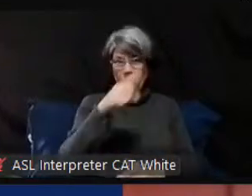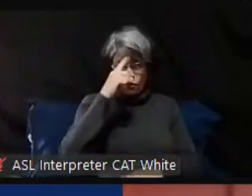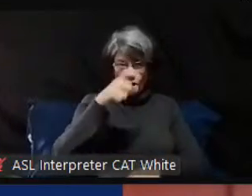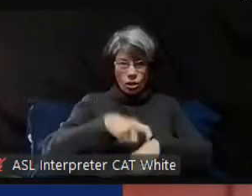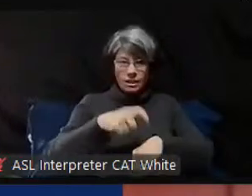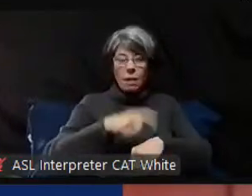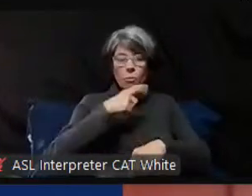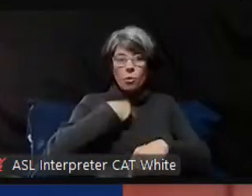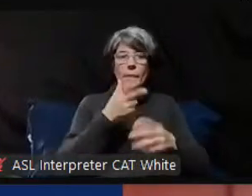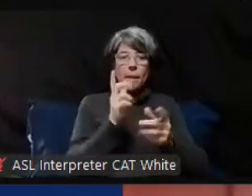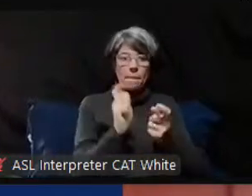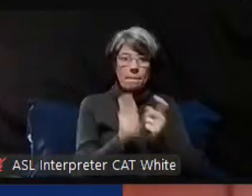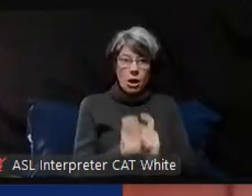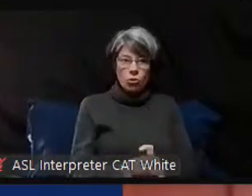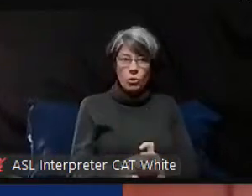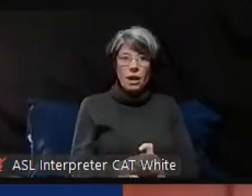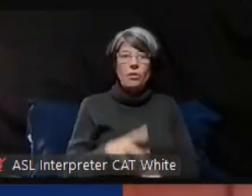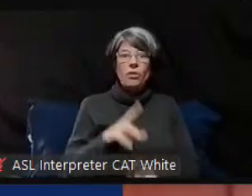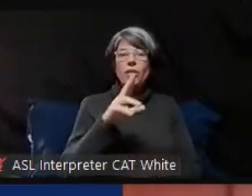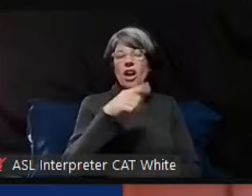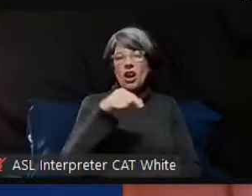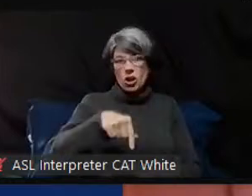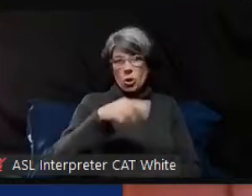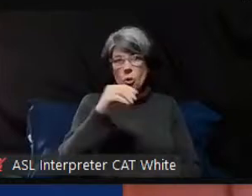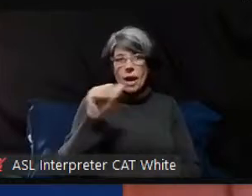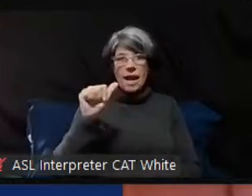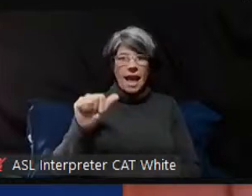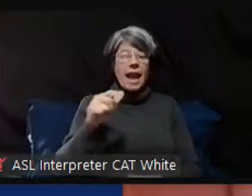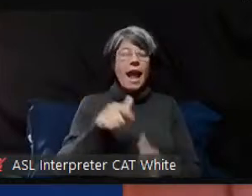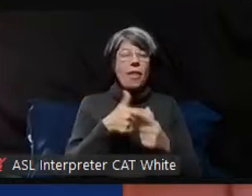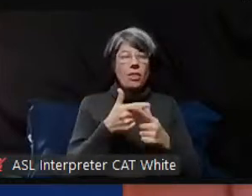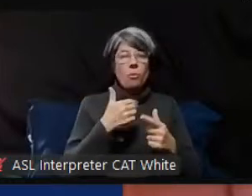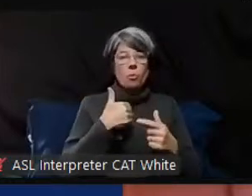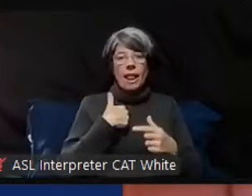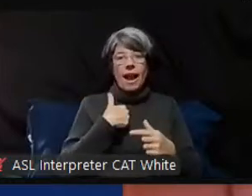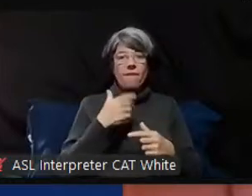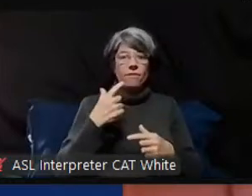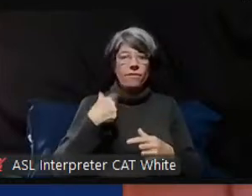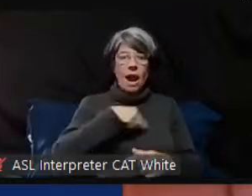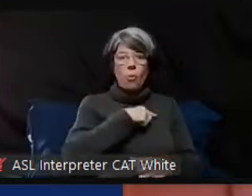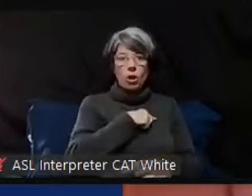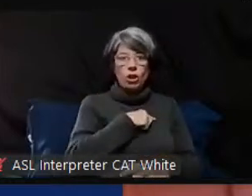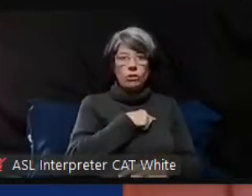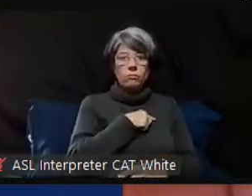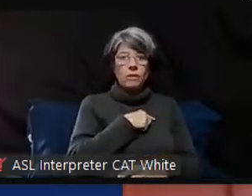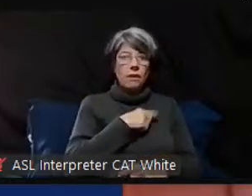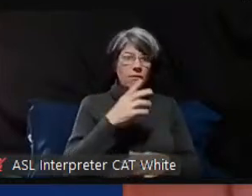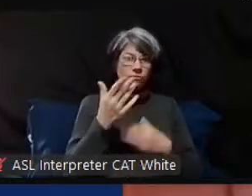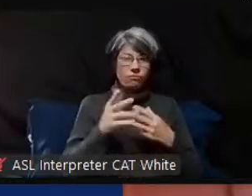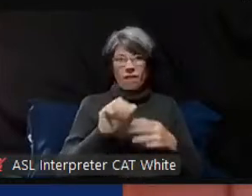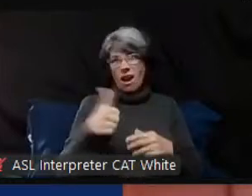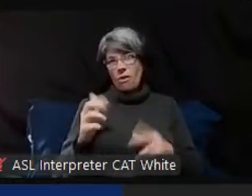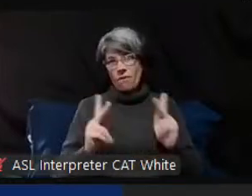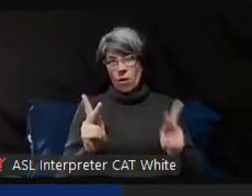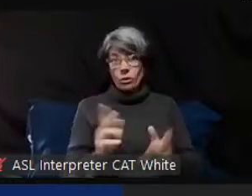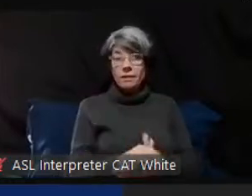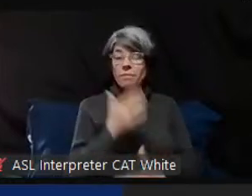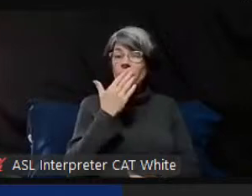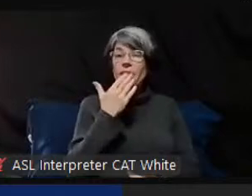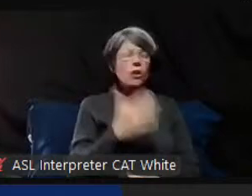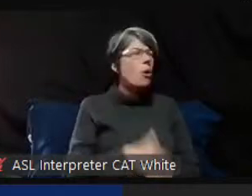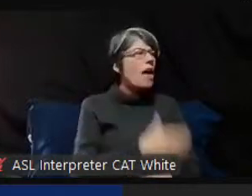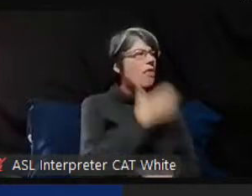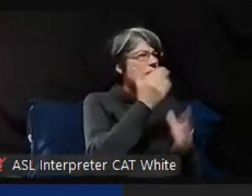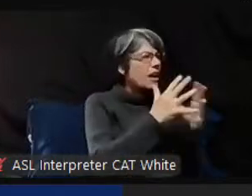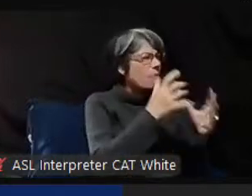will be monitoring the Q&A and we'll be providing some information for our folks. Thank you. Thank you very